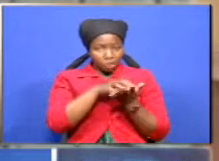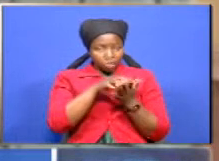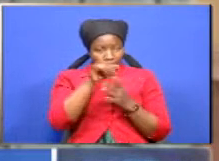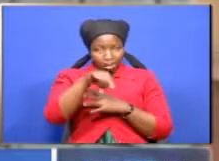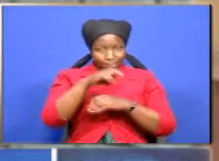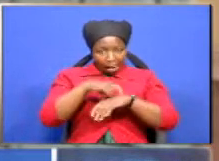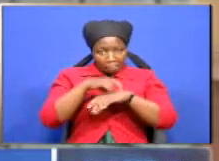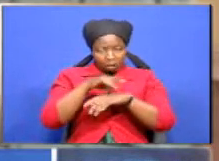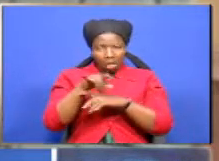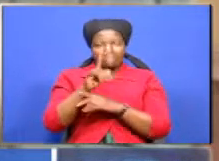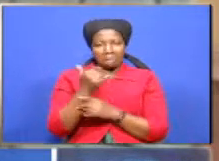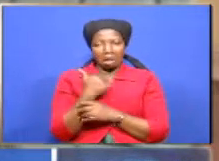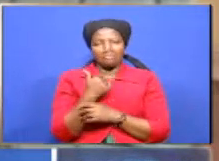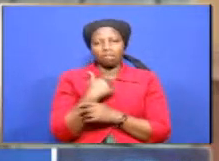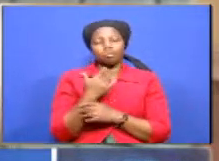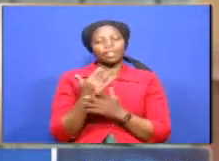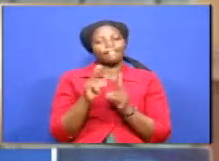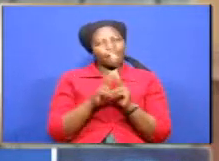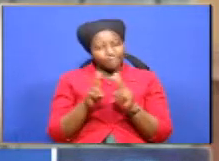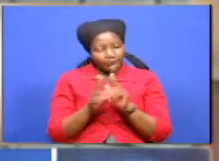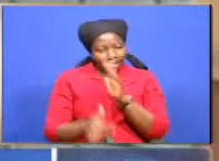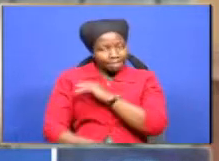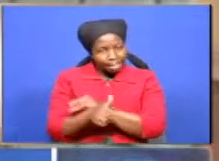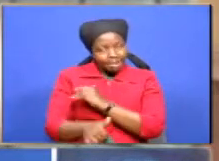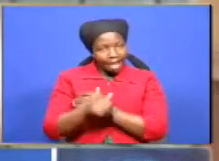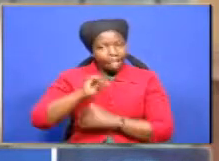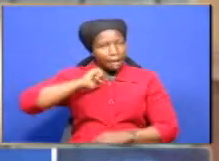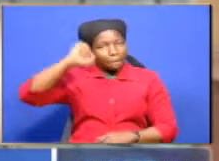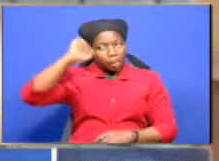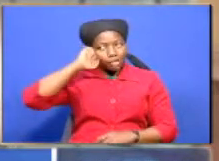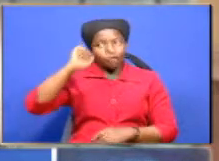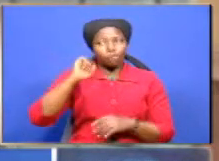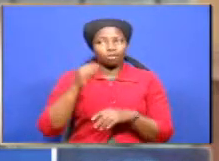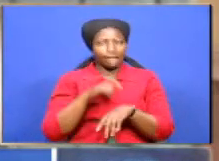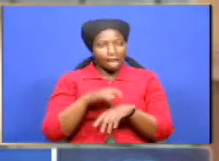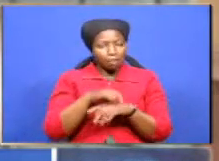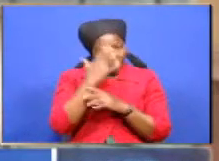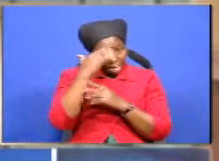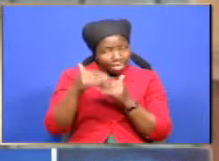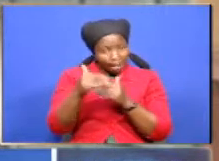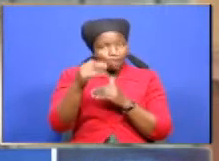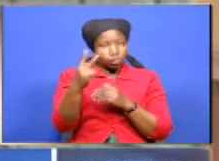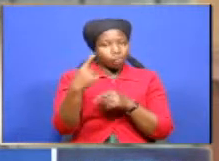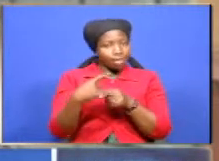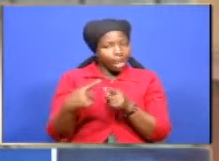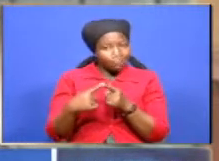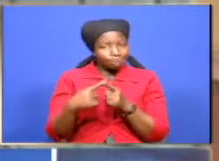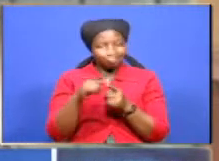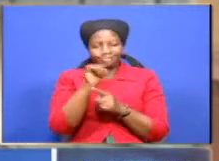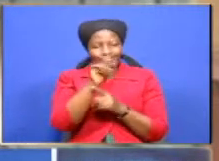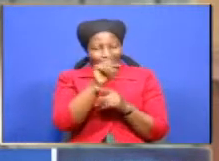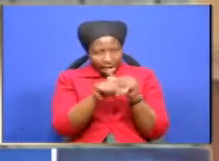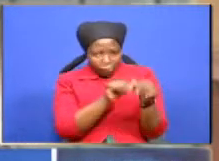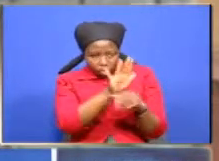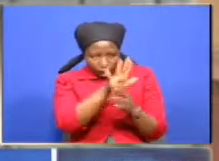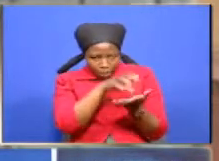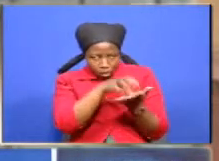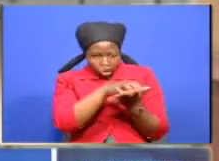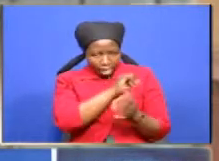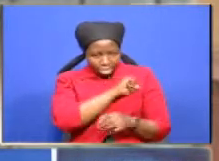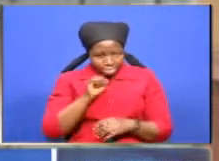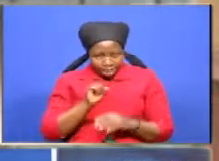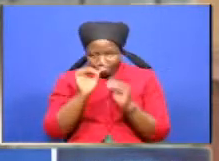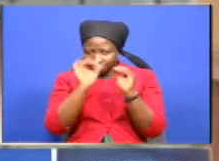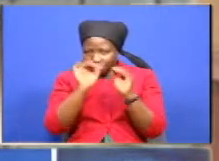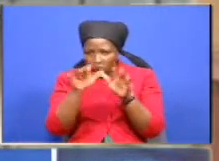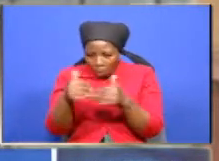into a very dangerous political arena, because the next 2 years will not be about what position you got in Senate or what position